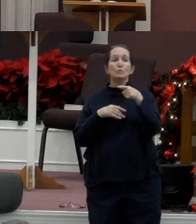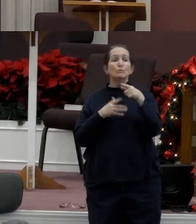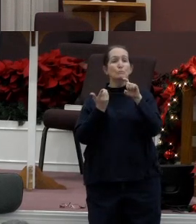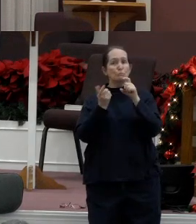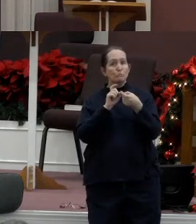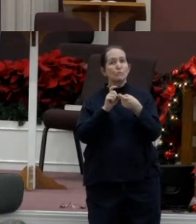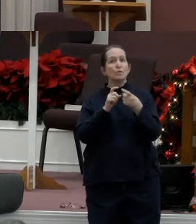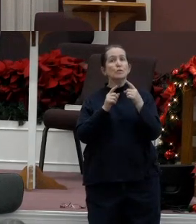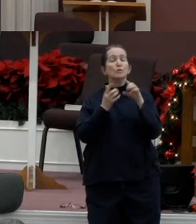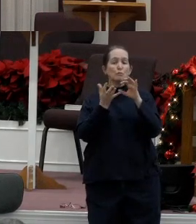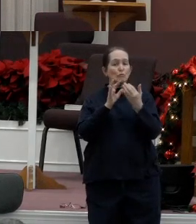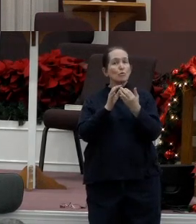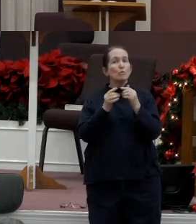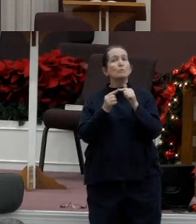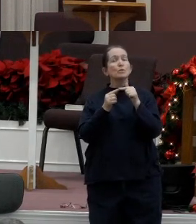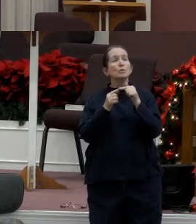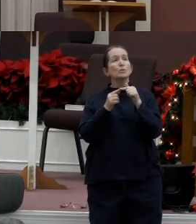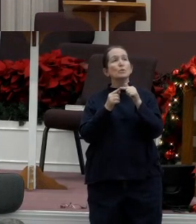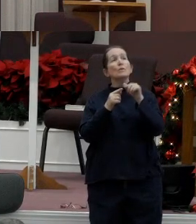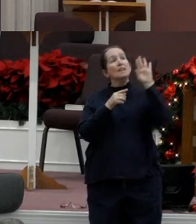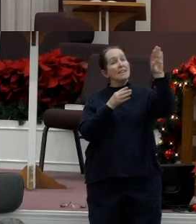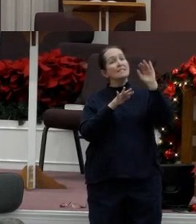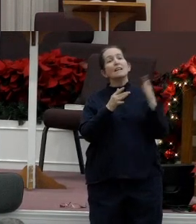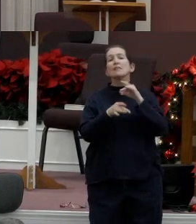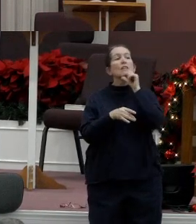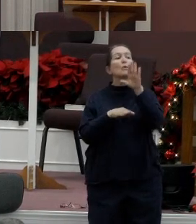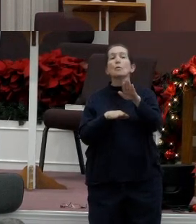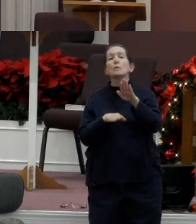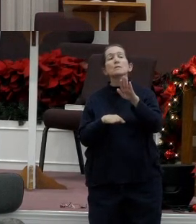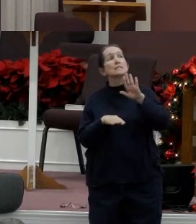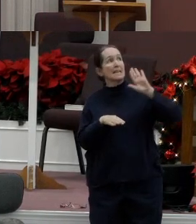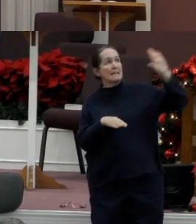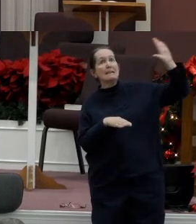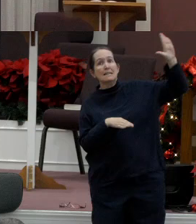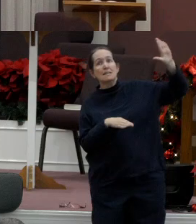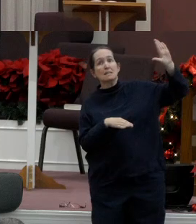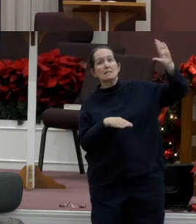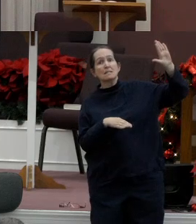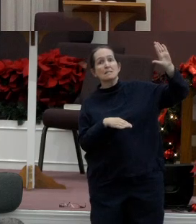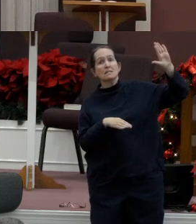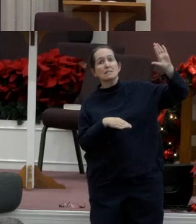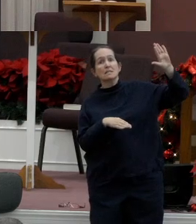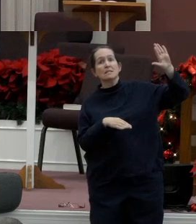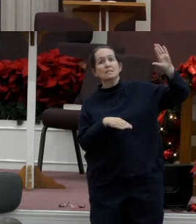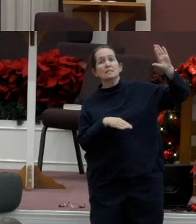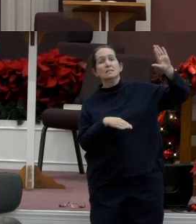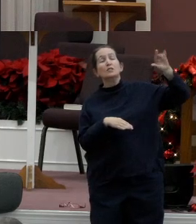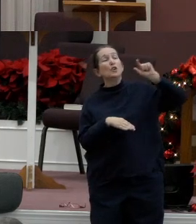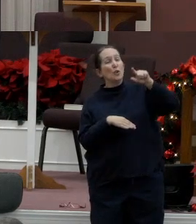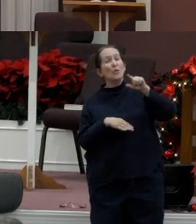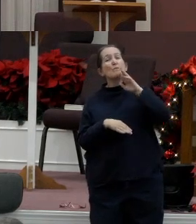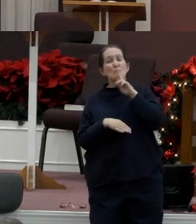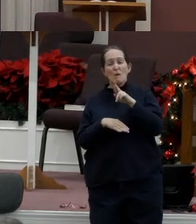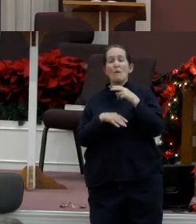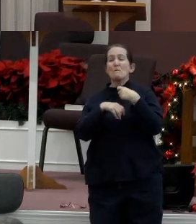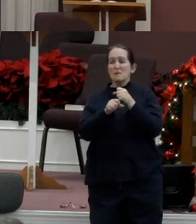conformed to His death. Not yours, but His. And you're made alive.